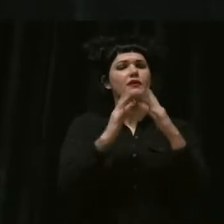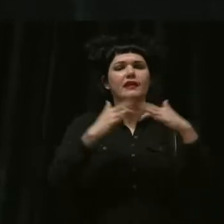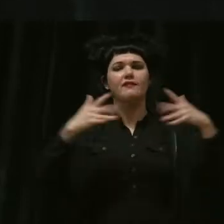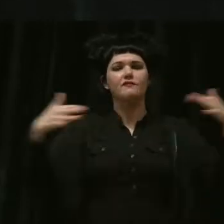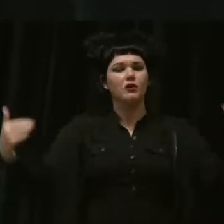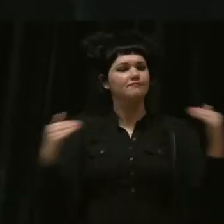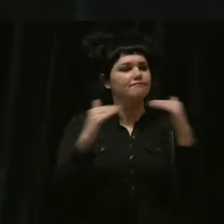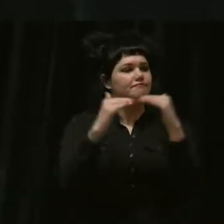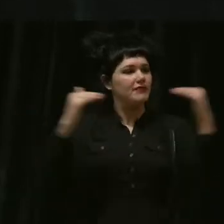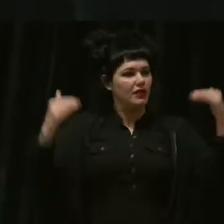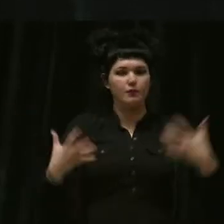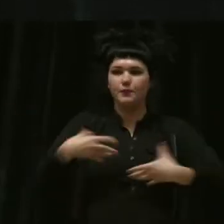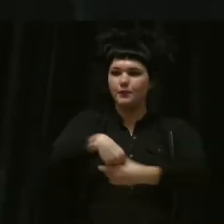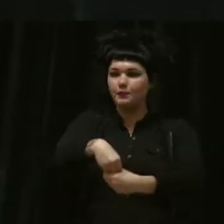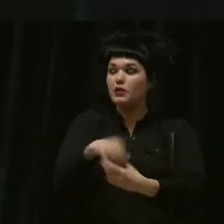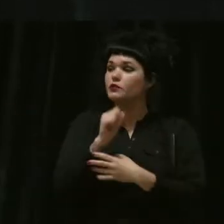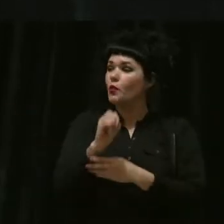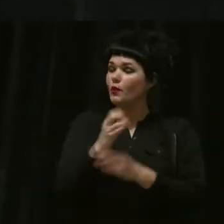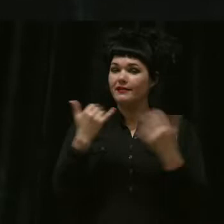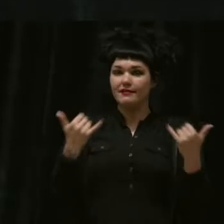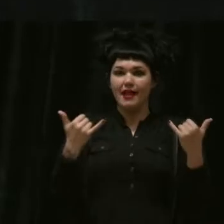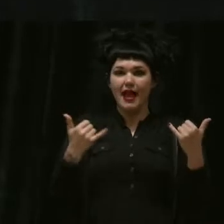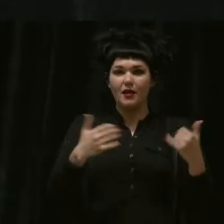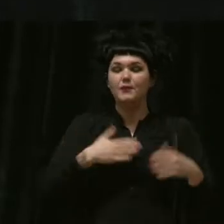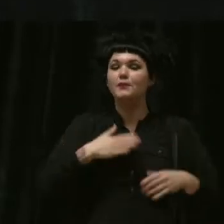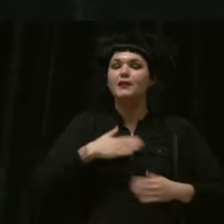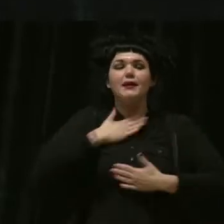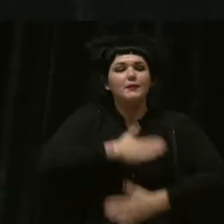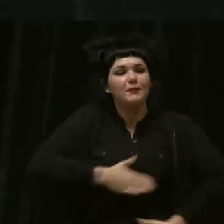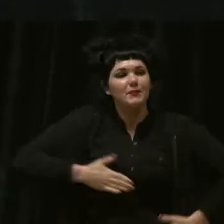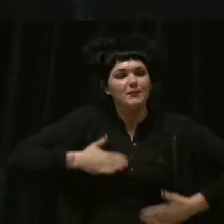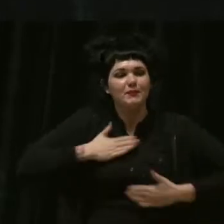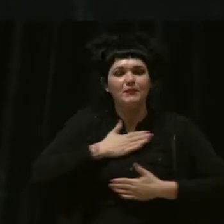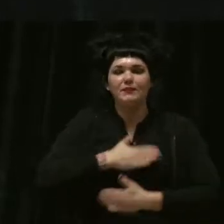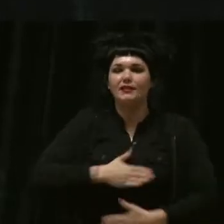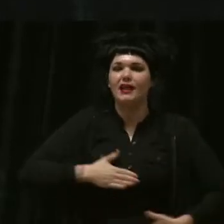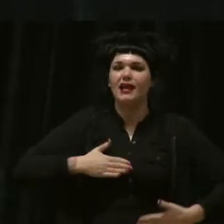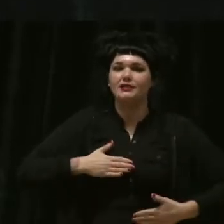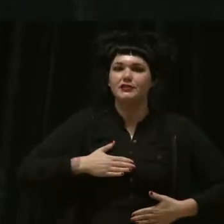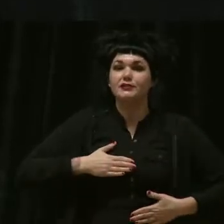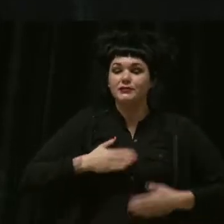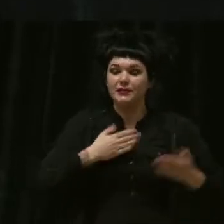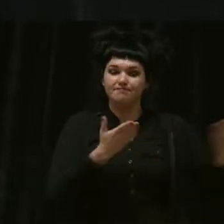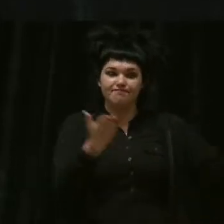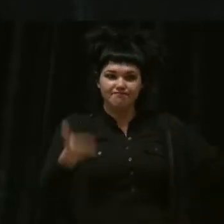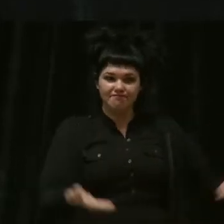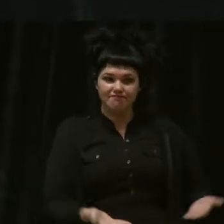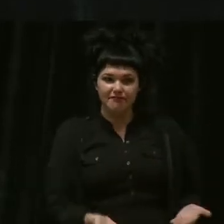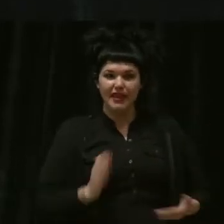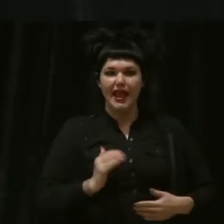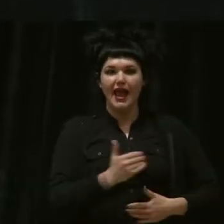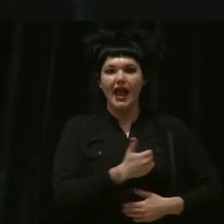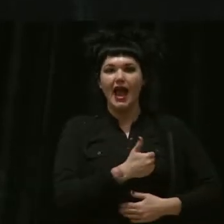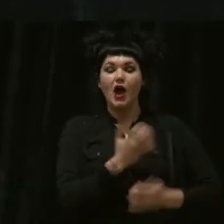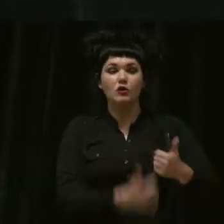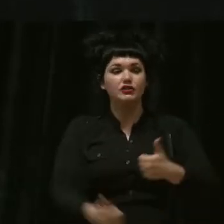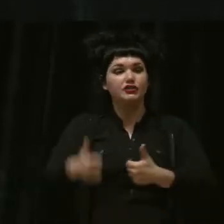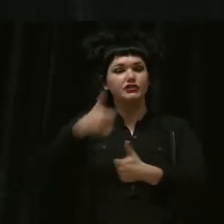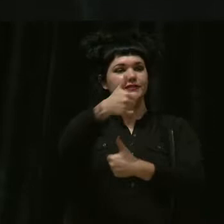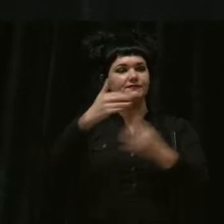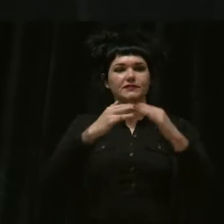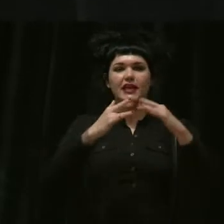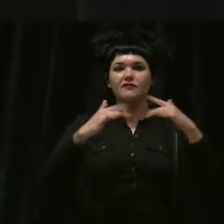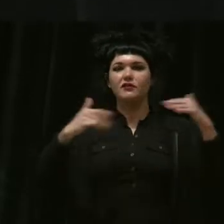more equitable, and inclusive. So it is now my pleasure to bring to the stage our Chief Diversity